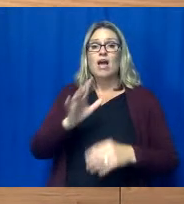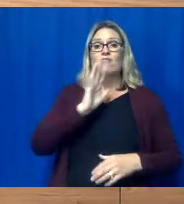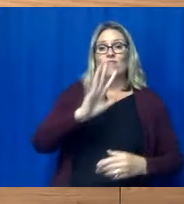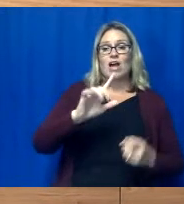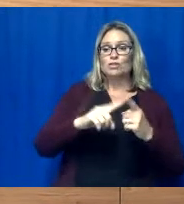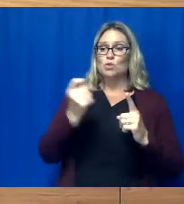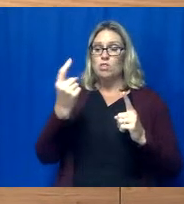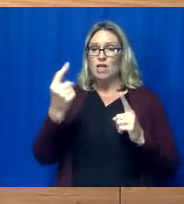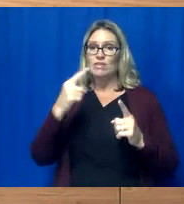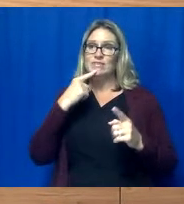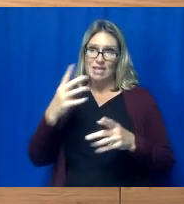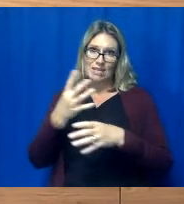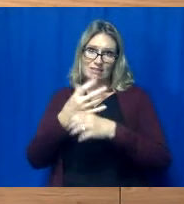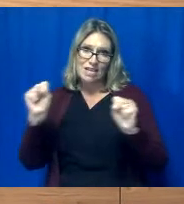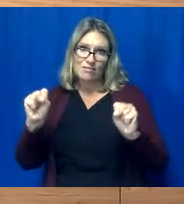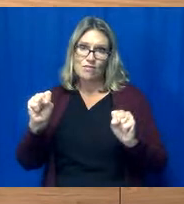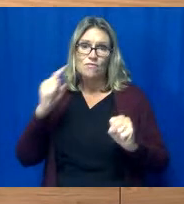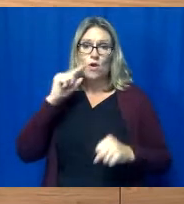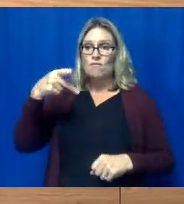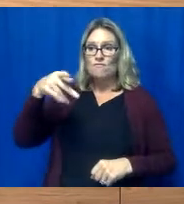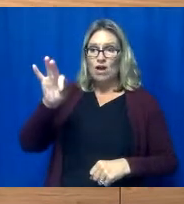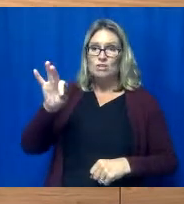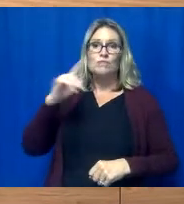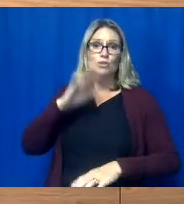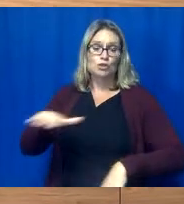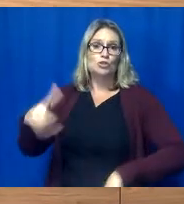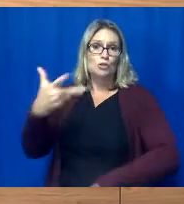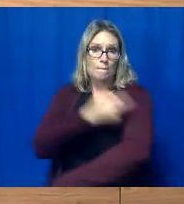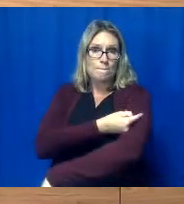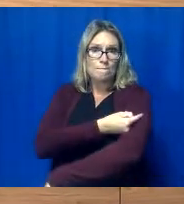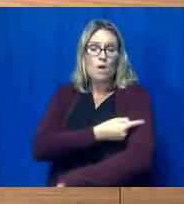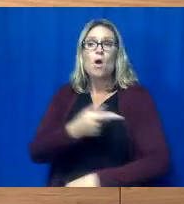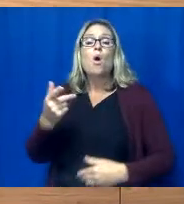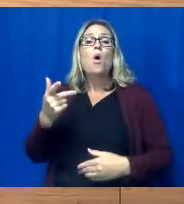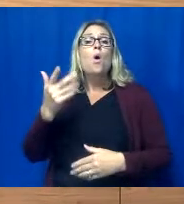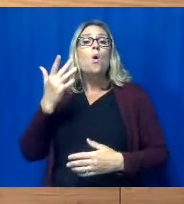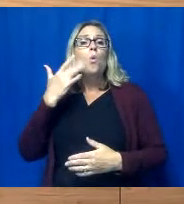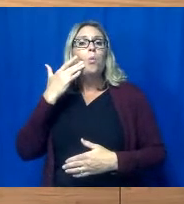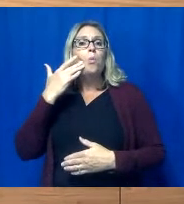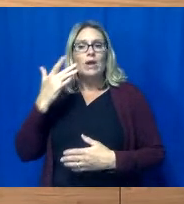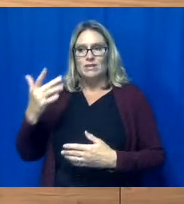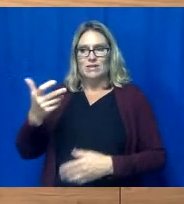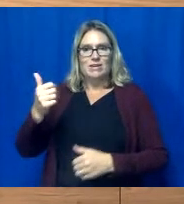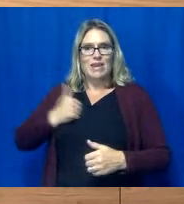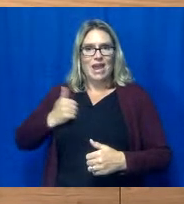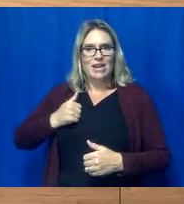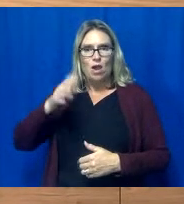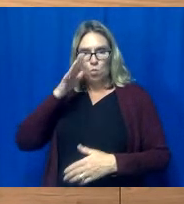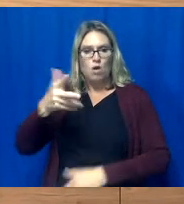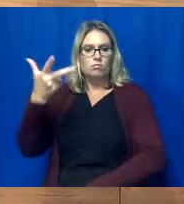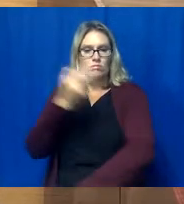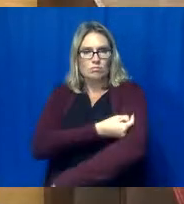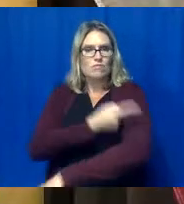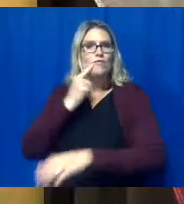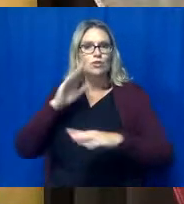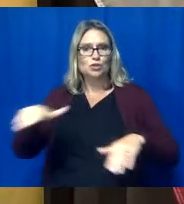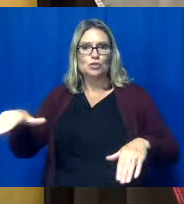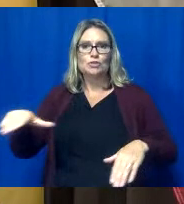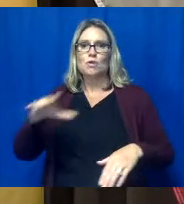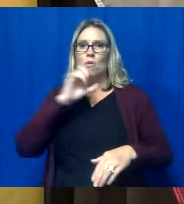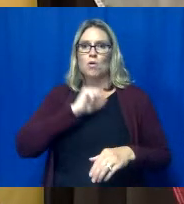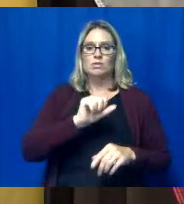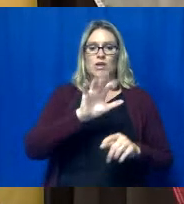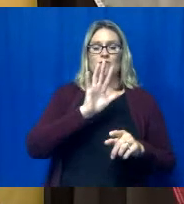old. How long do you think it will take before Canada approves a vaccine for children in that age group? I'm not sure,